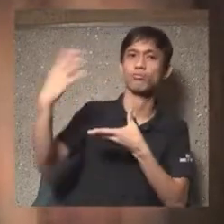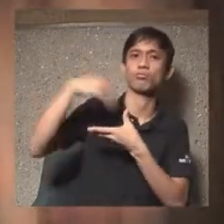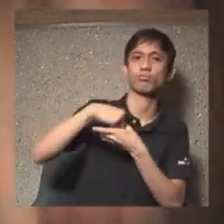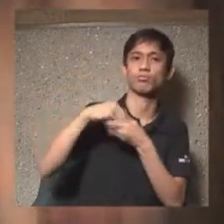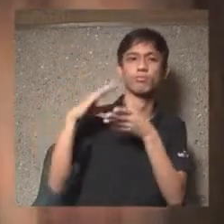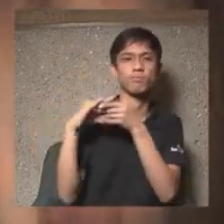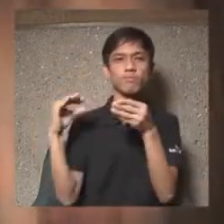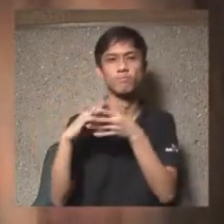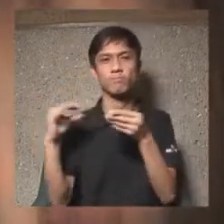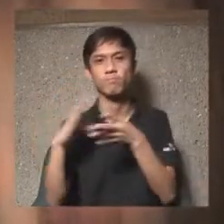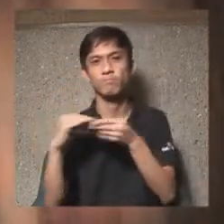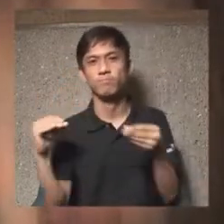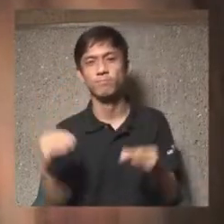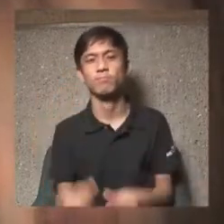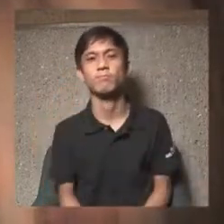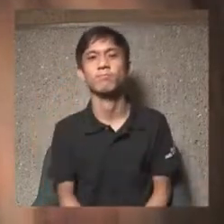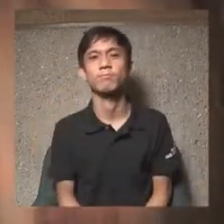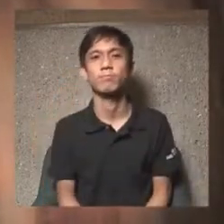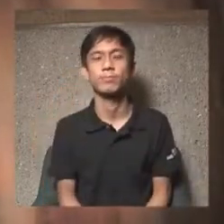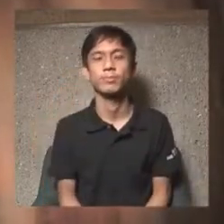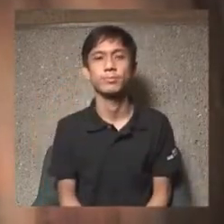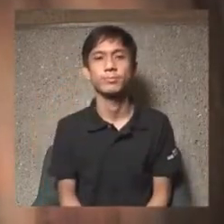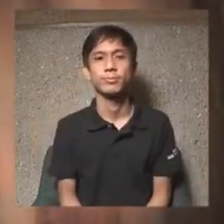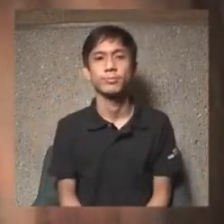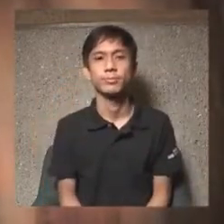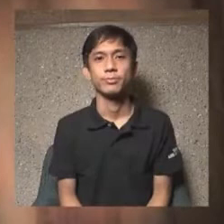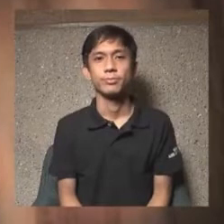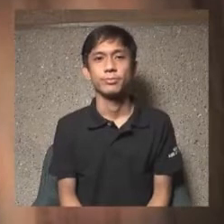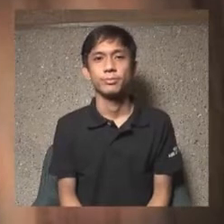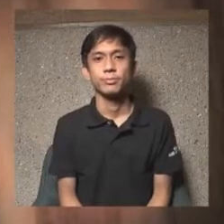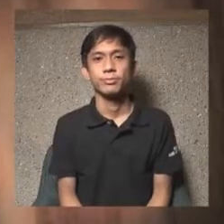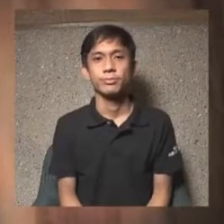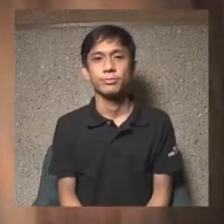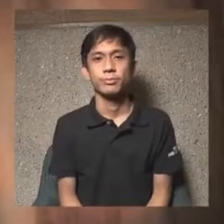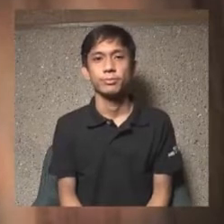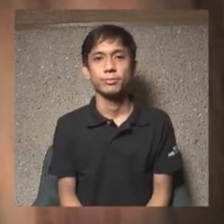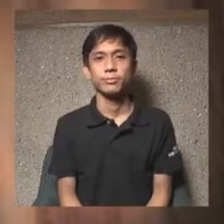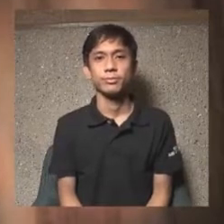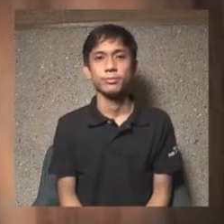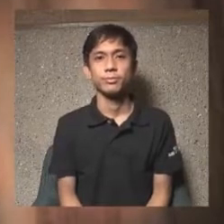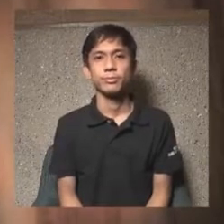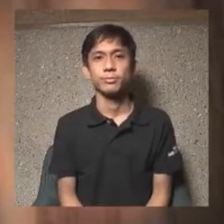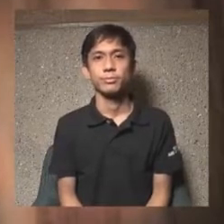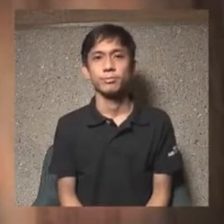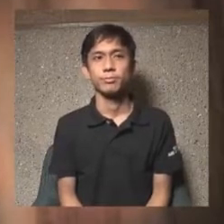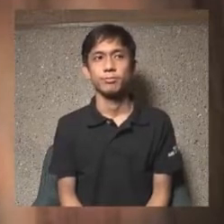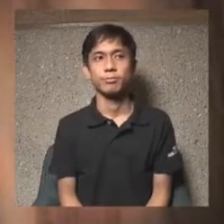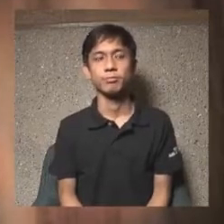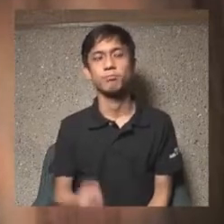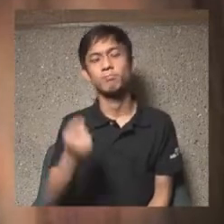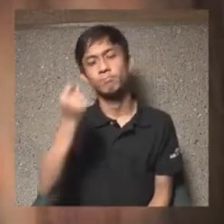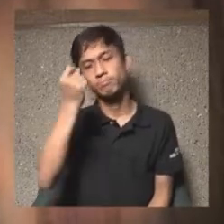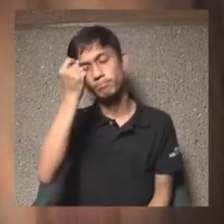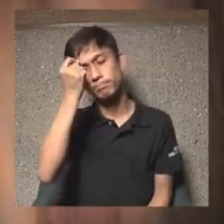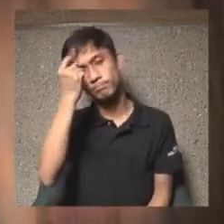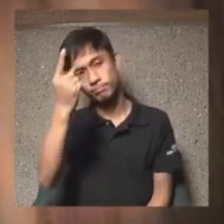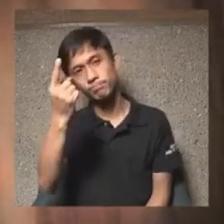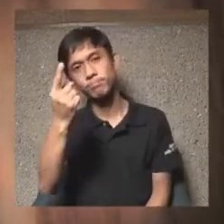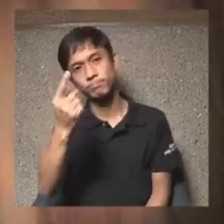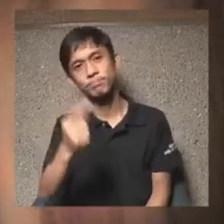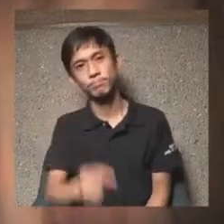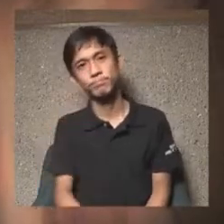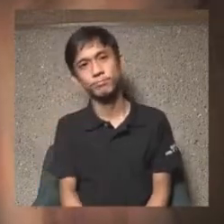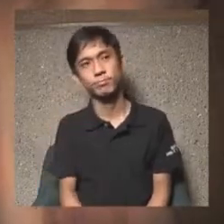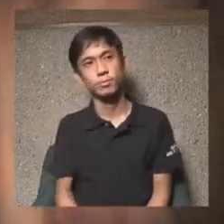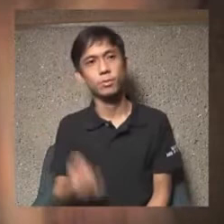words put together. Are you there with me? So, if it wasn't bad enough, Jacob had 4 wives,